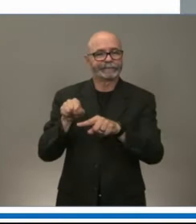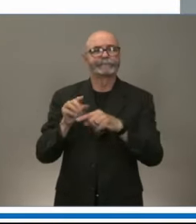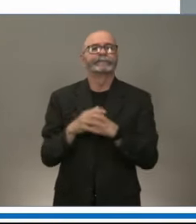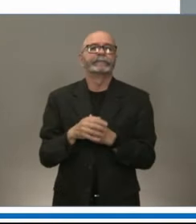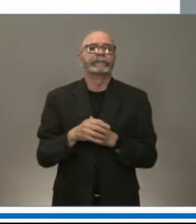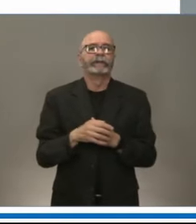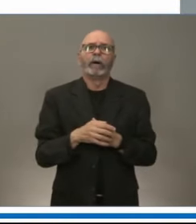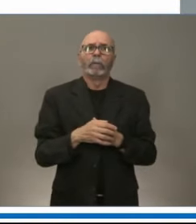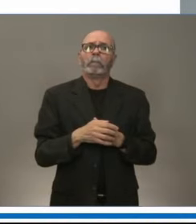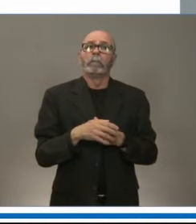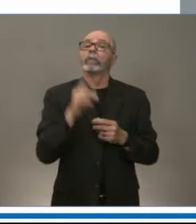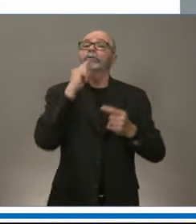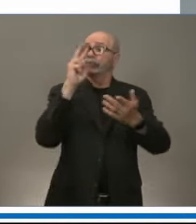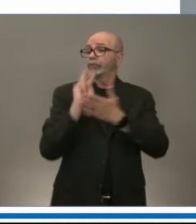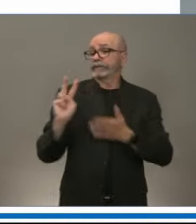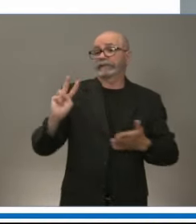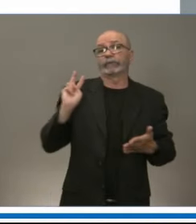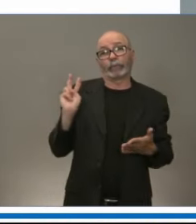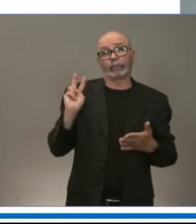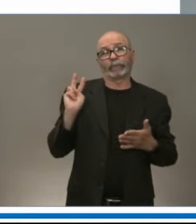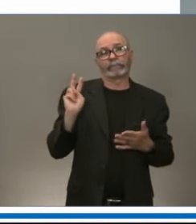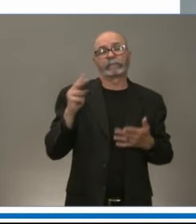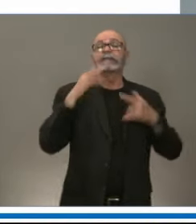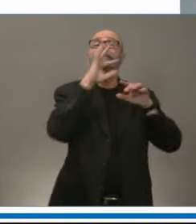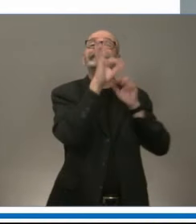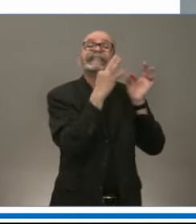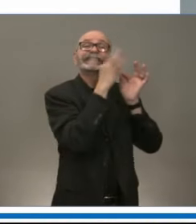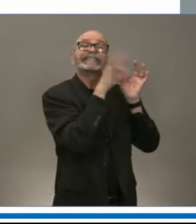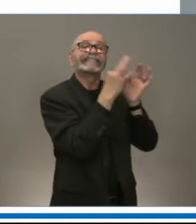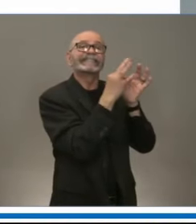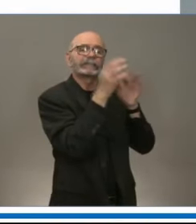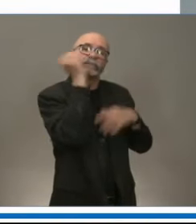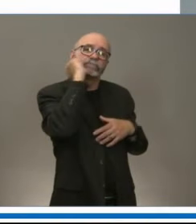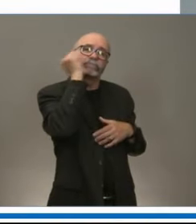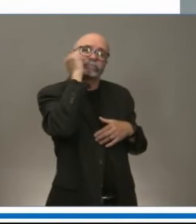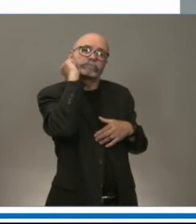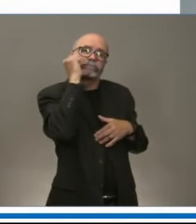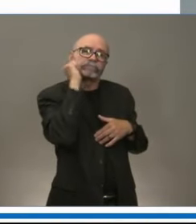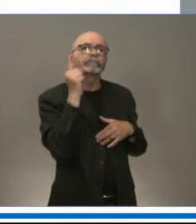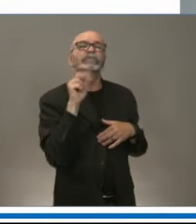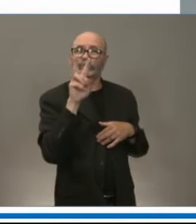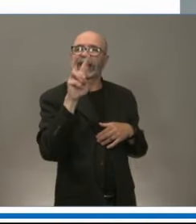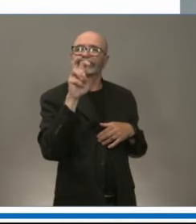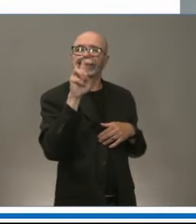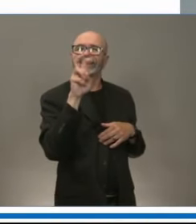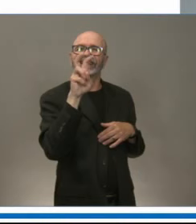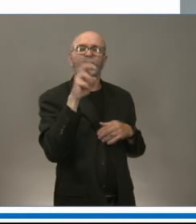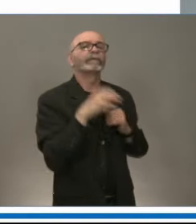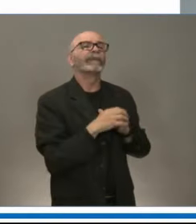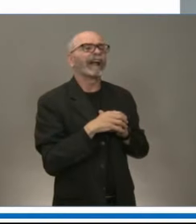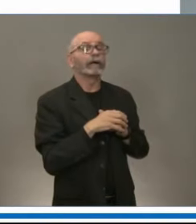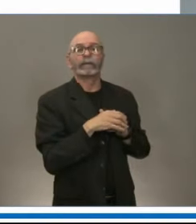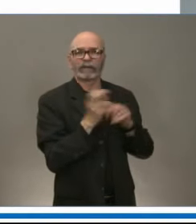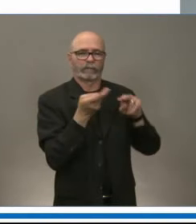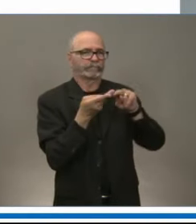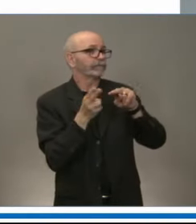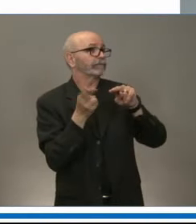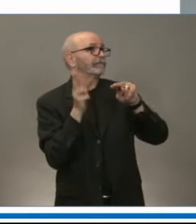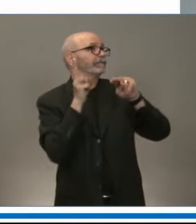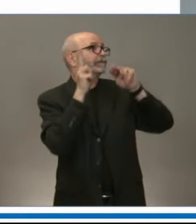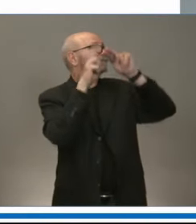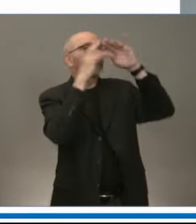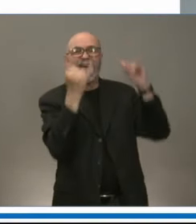2 weeks ago we were able to test a maximum of 200 a day in our lab. We're now up to 1,000 and can go beyond that. So,